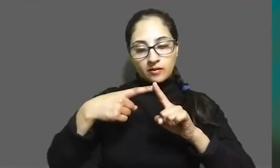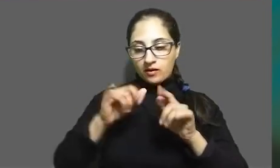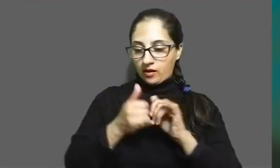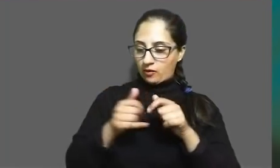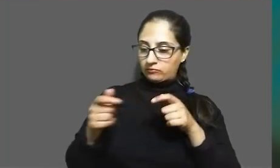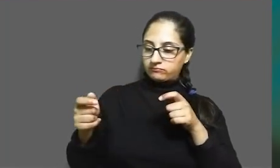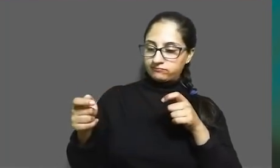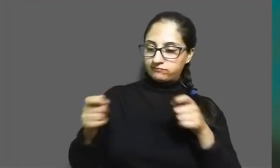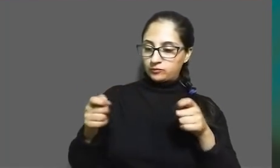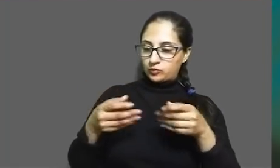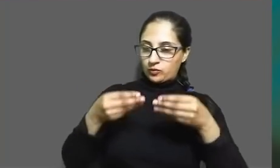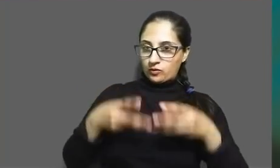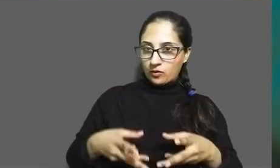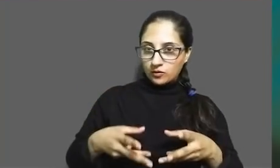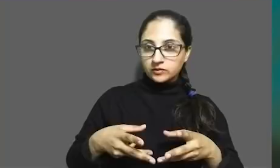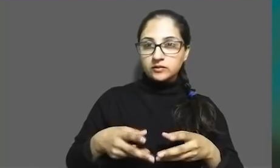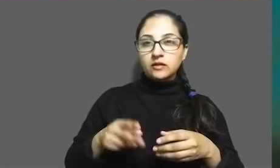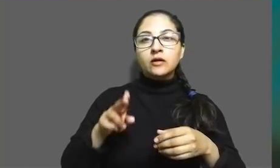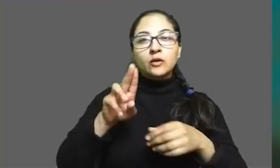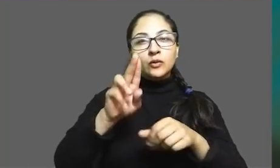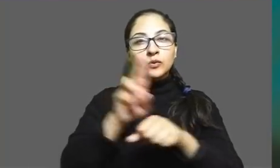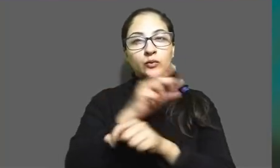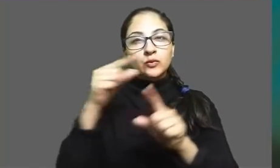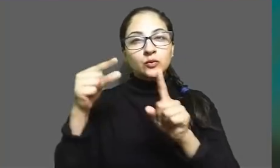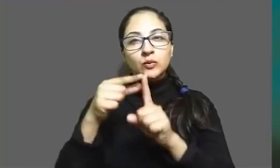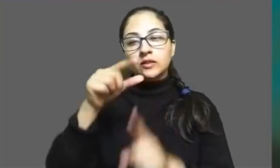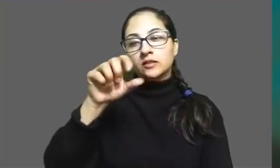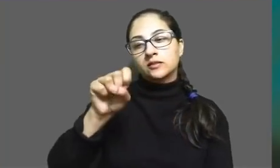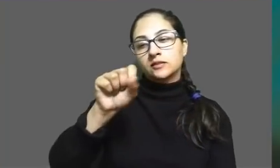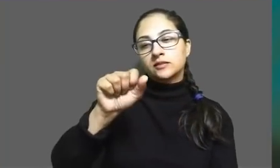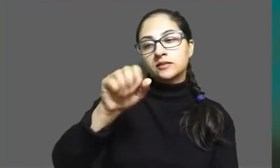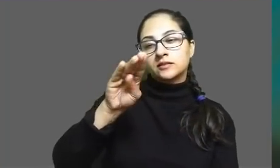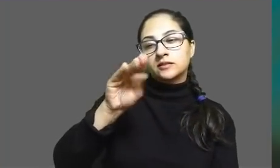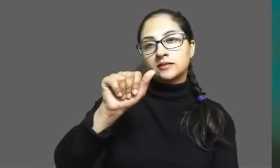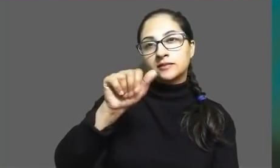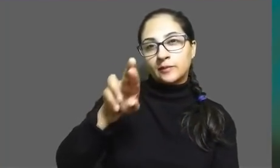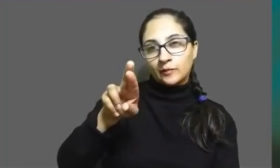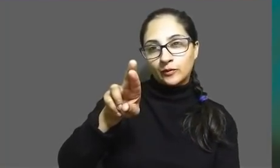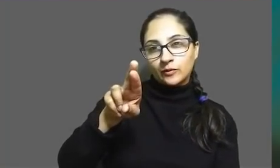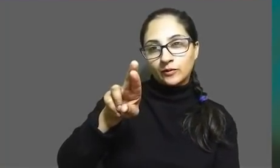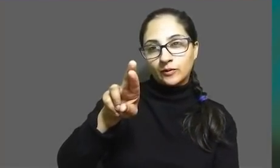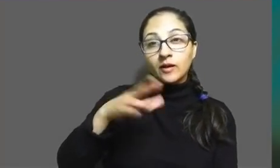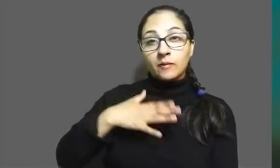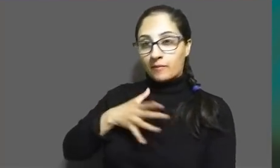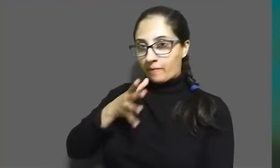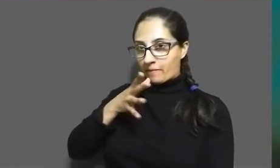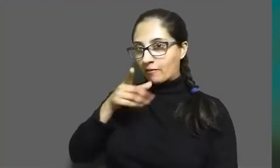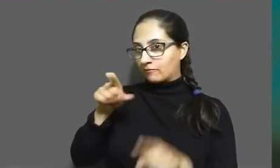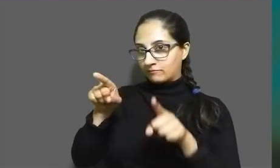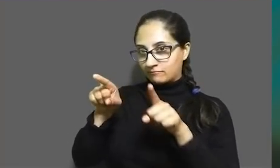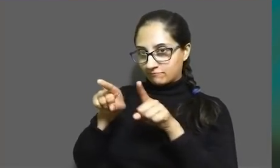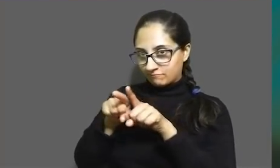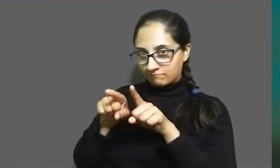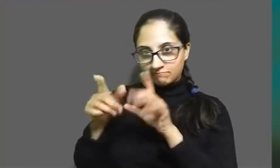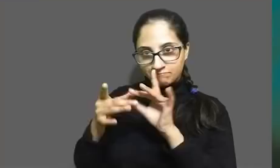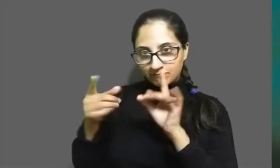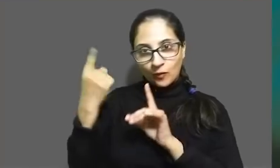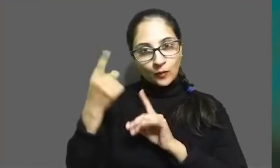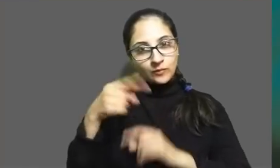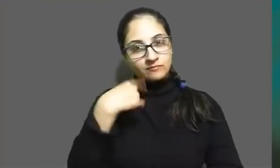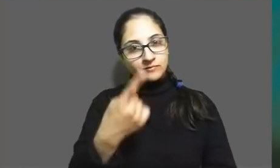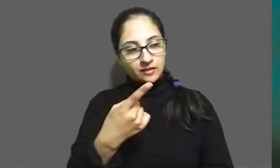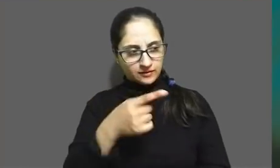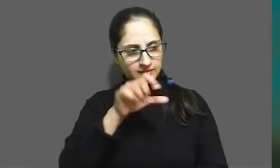When you talk about dealing with loss, you speak of sabr, and this is a word that I hear